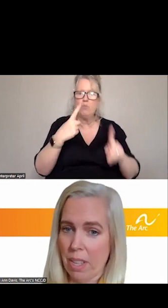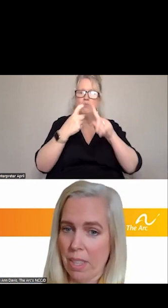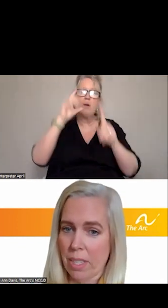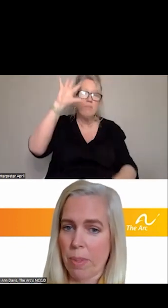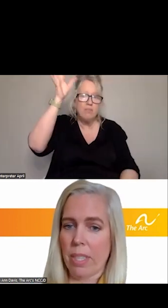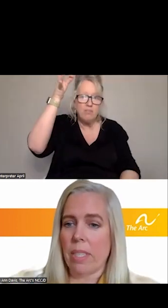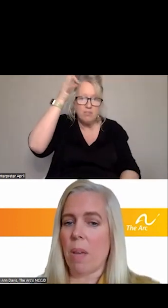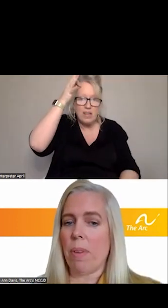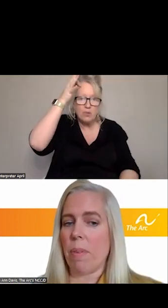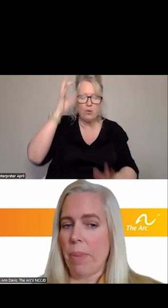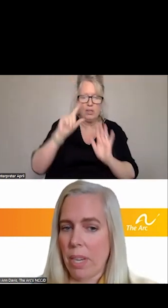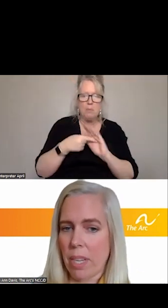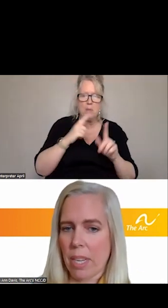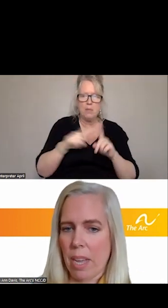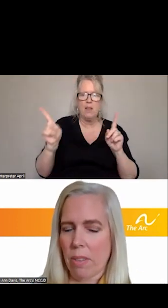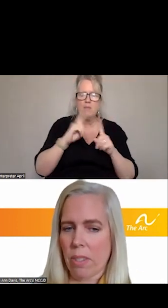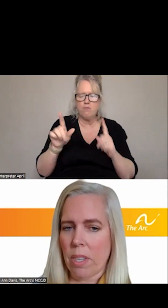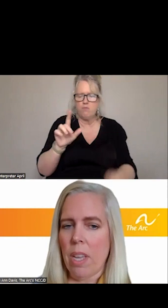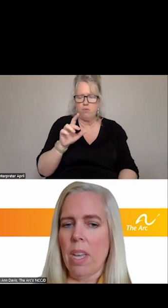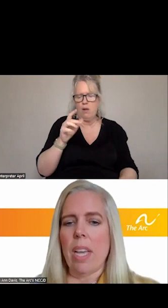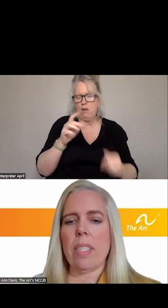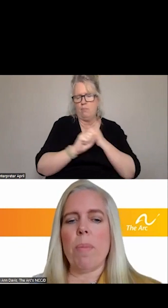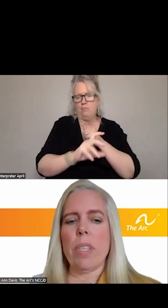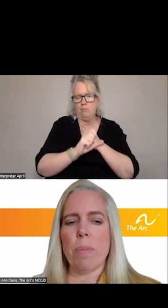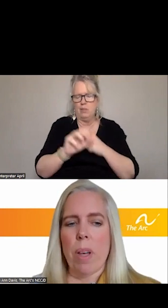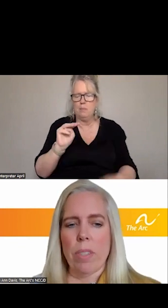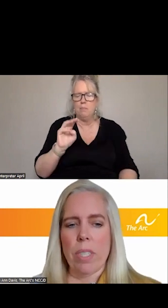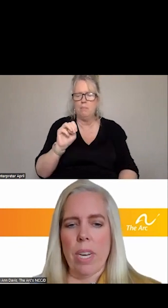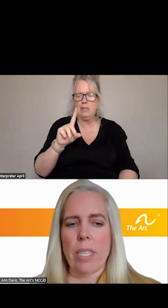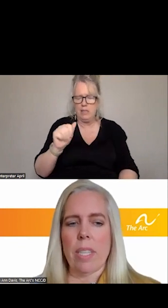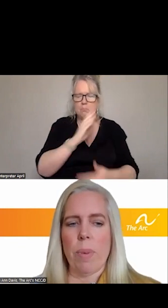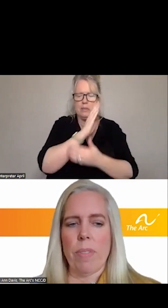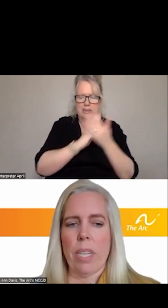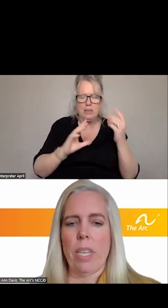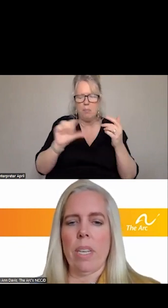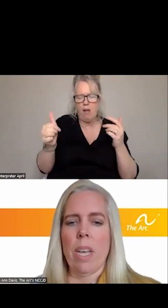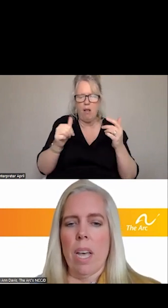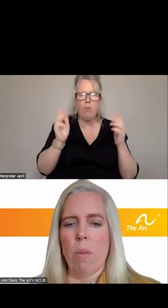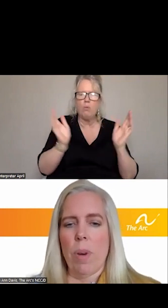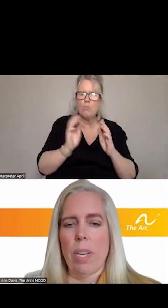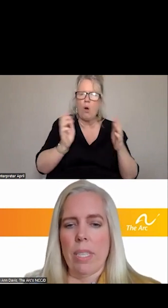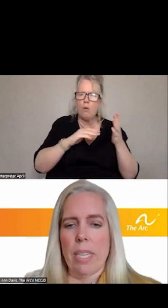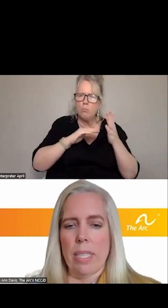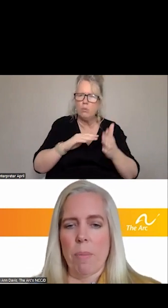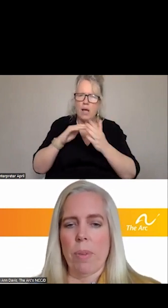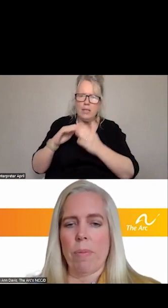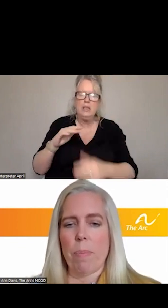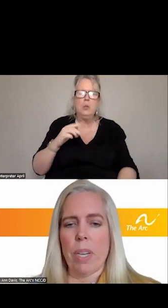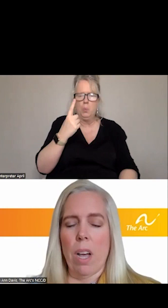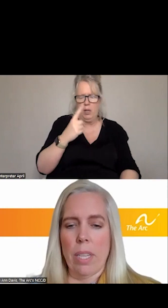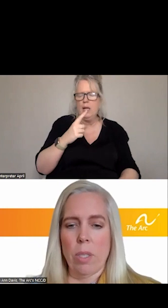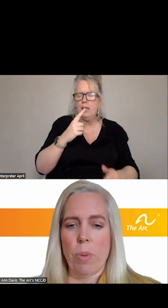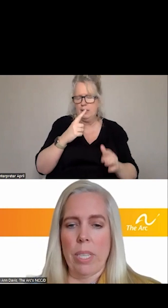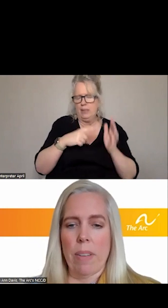government on this, but this is coming from media accounts. And some of the smaller studies that we've seen, one is an example